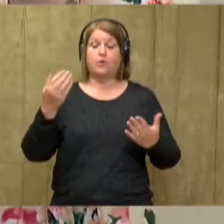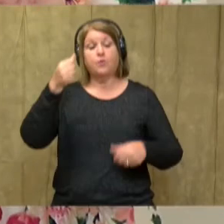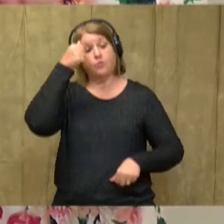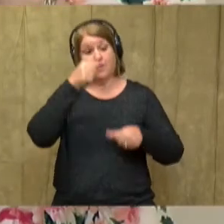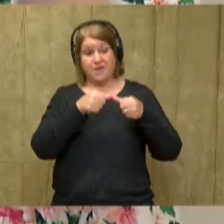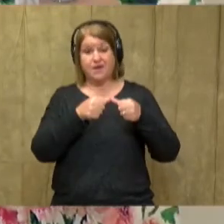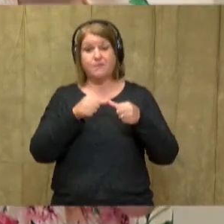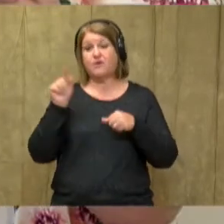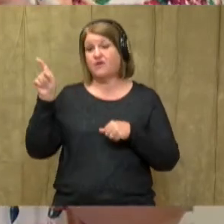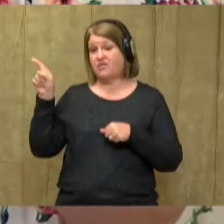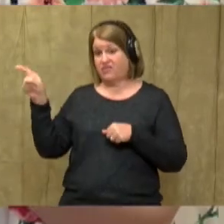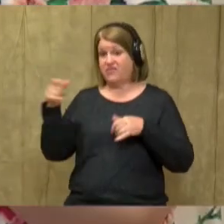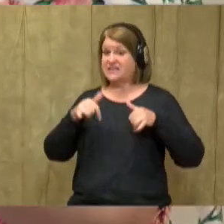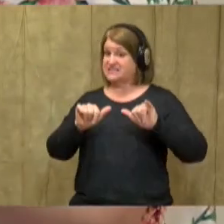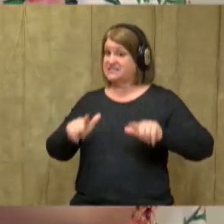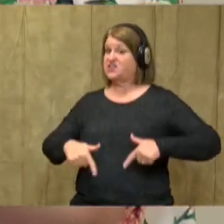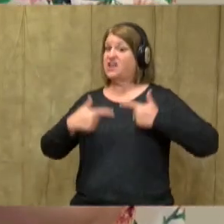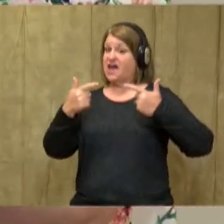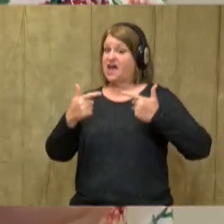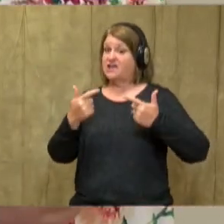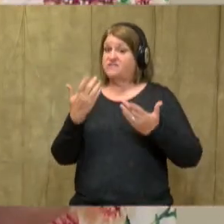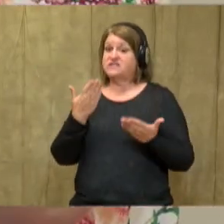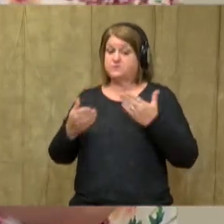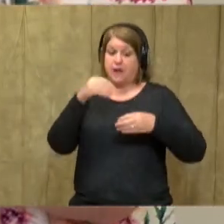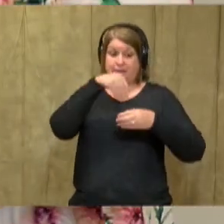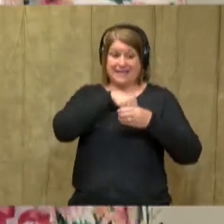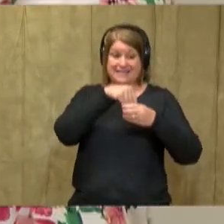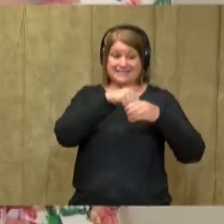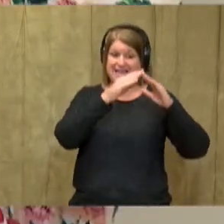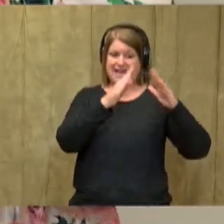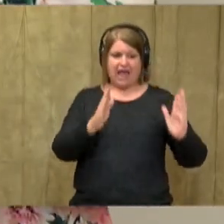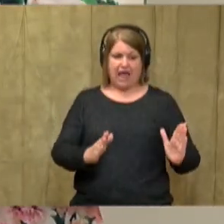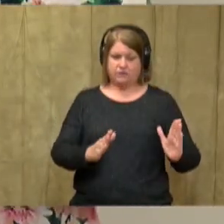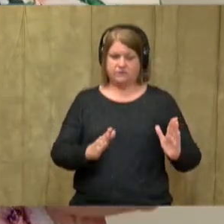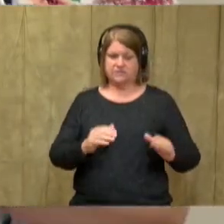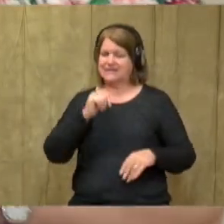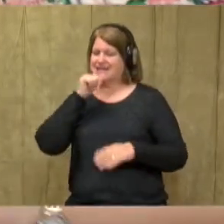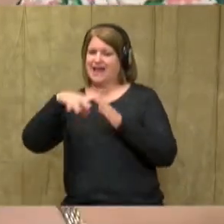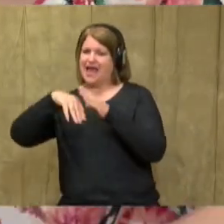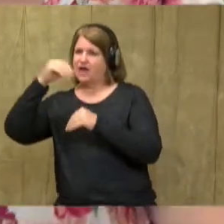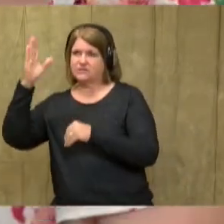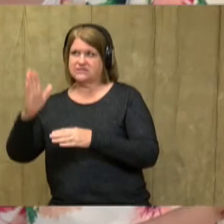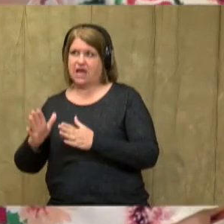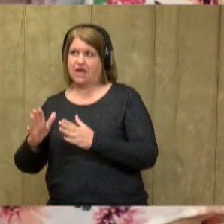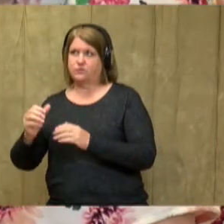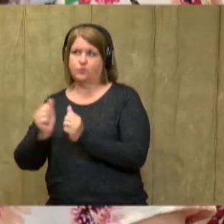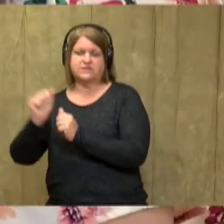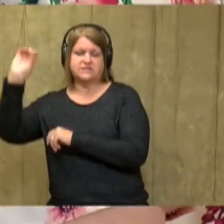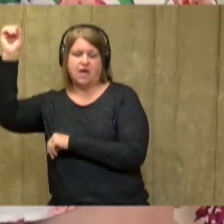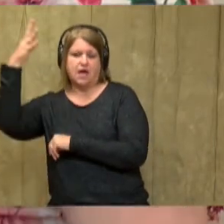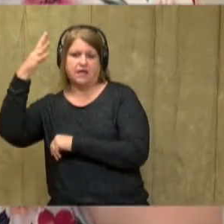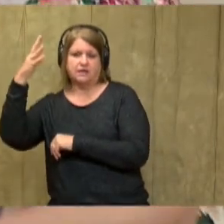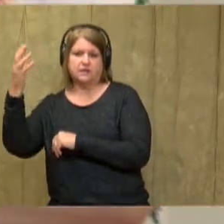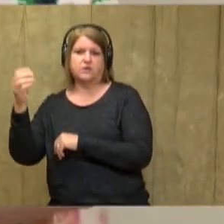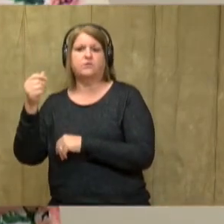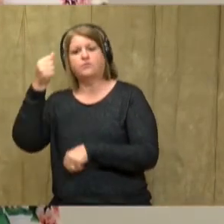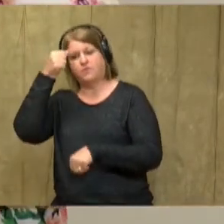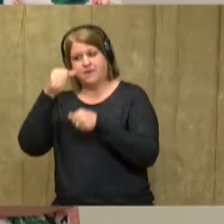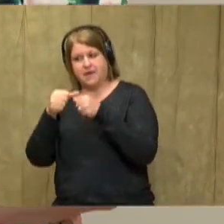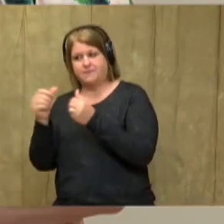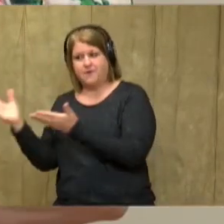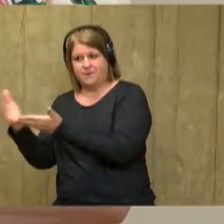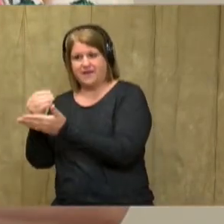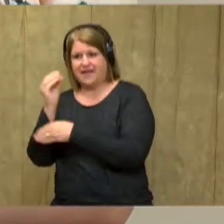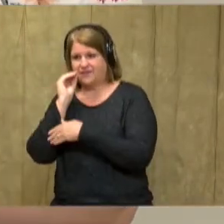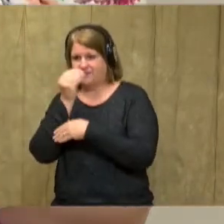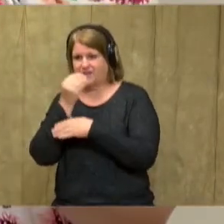It's not outside. There's not going to be a sunshine because we're inside. We brought these flowers in to draw them. All right. Now, I had a lot of fun